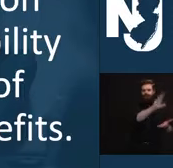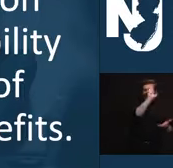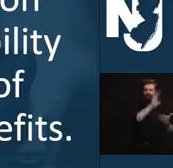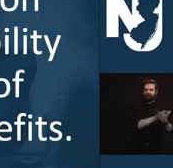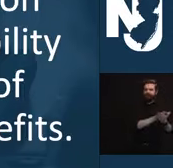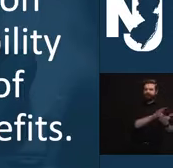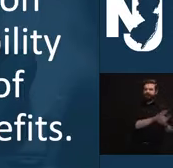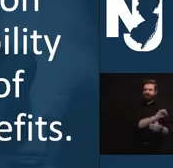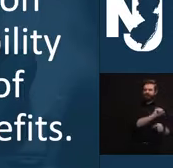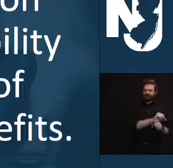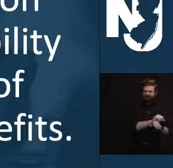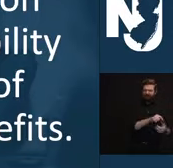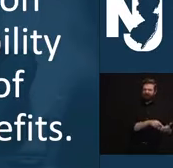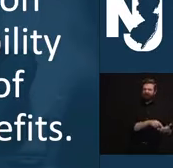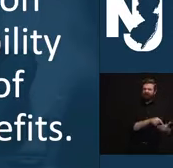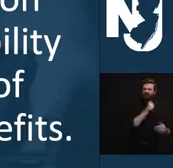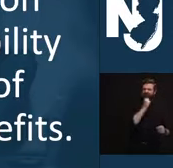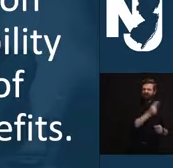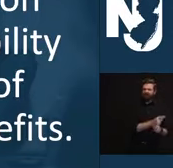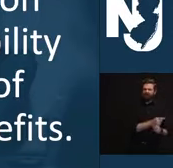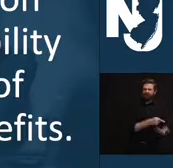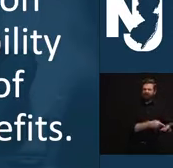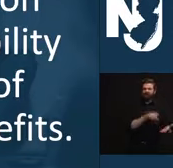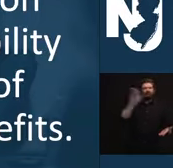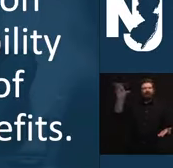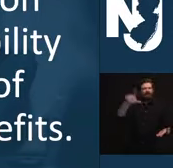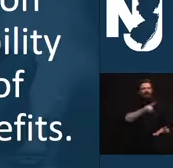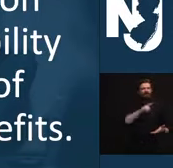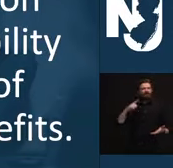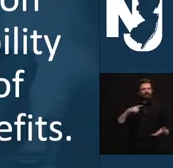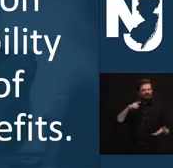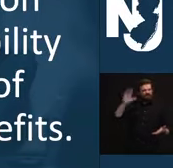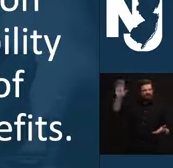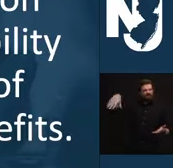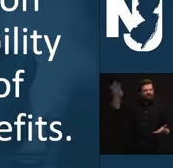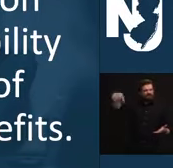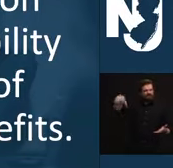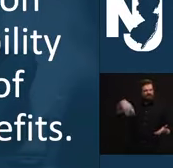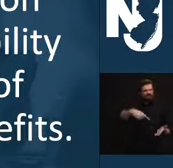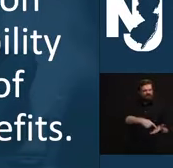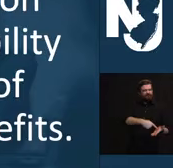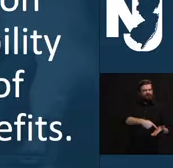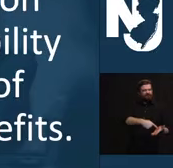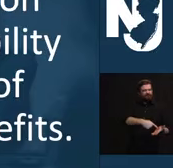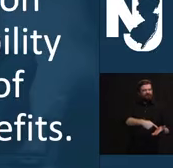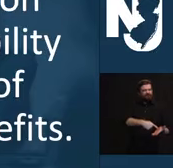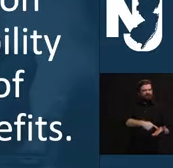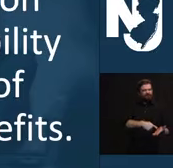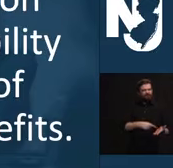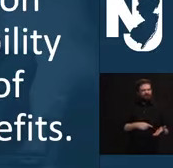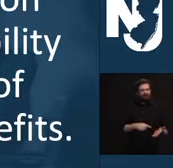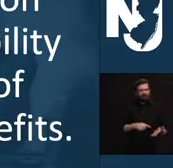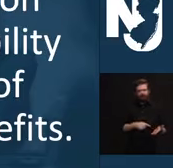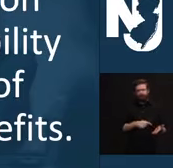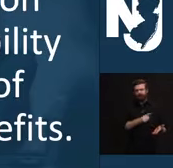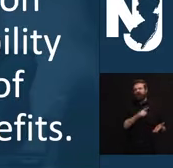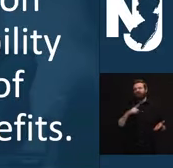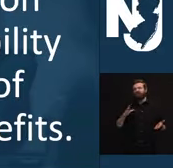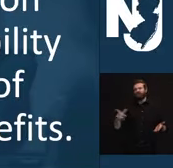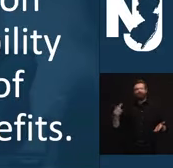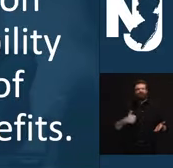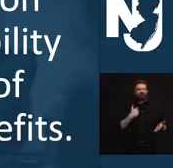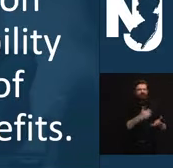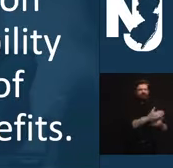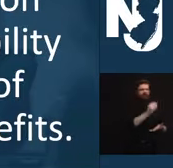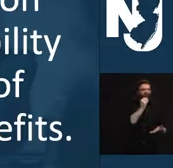and brought this to the attention of the legislators in Legislative District 19, Yvonne, Joe, and Craig, and they did something about it. I called